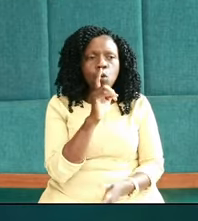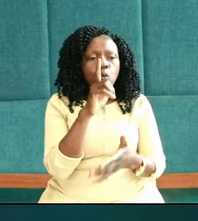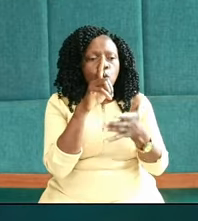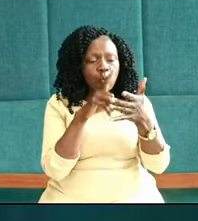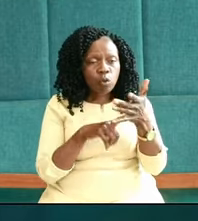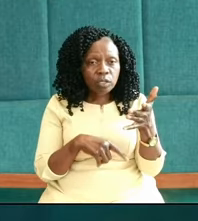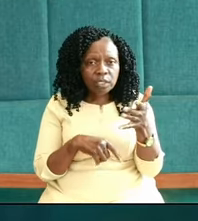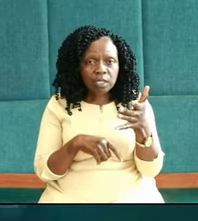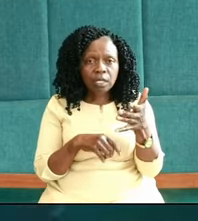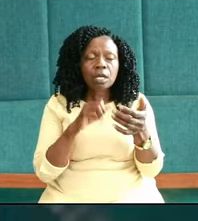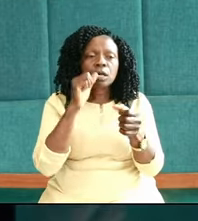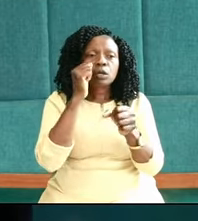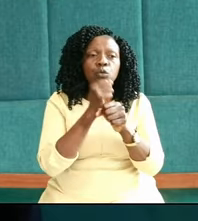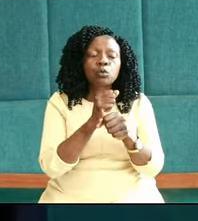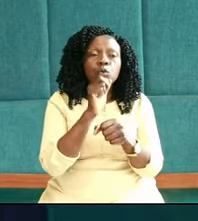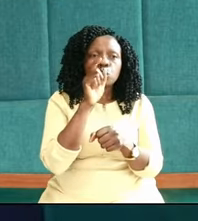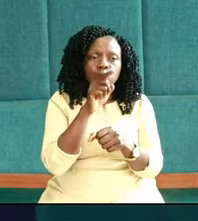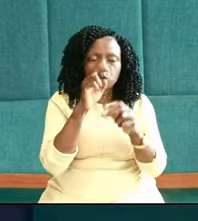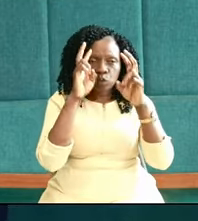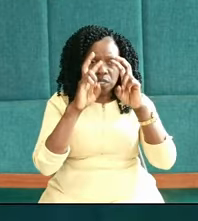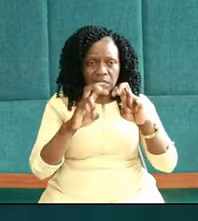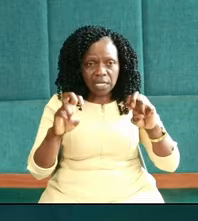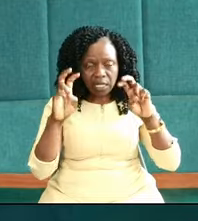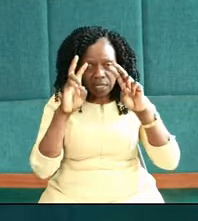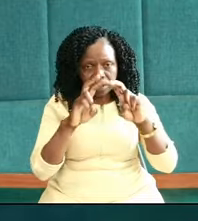what do you seek?